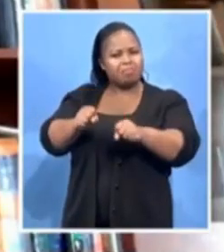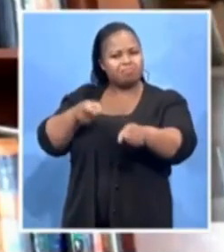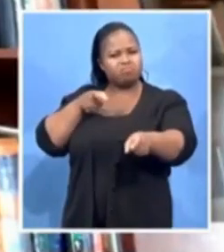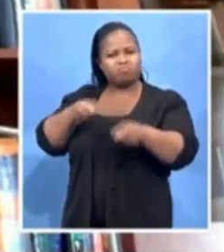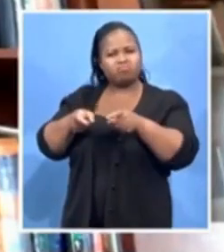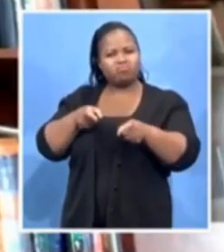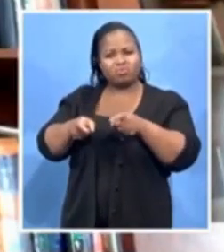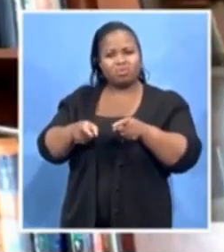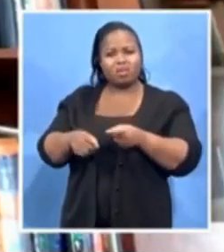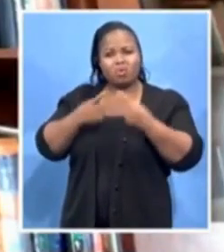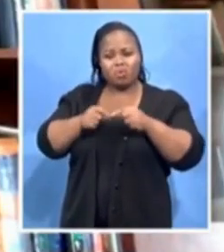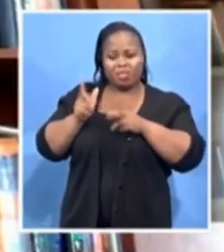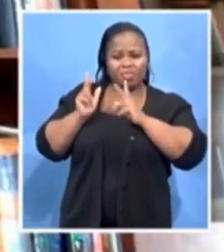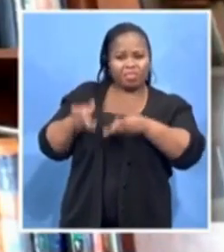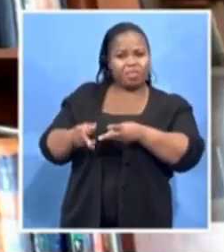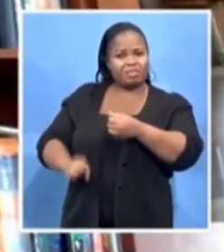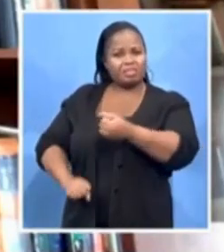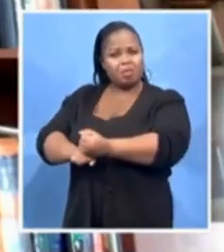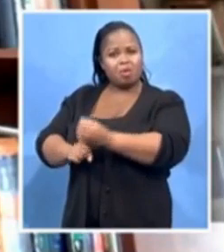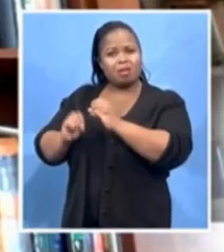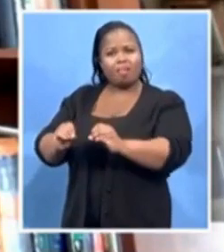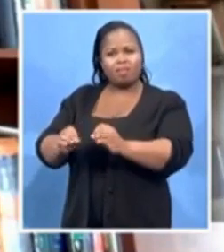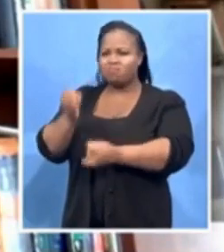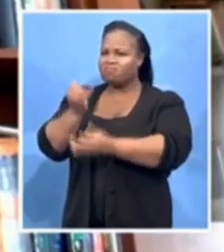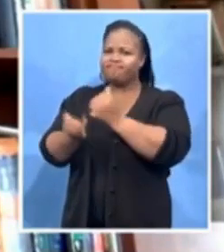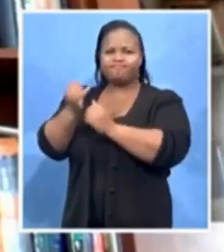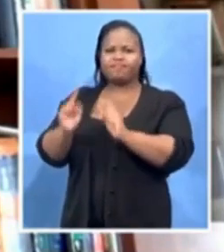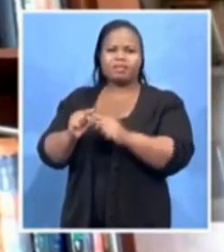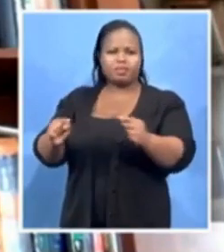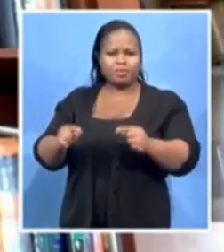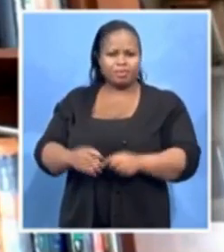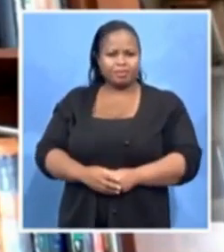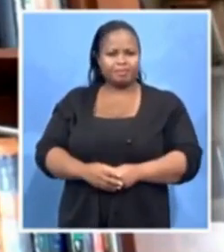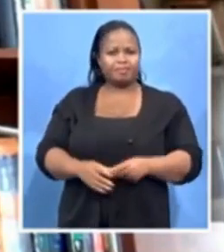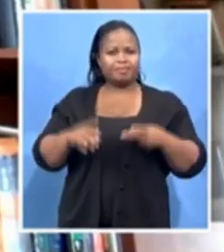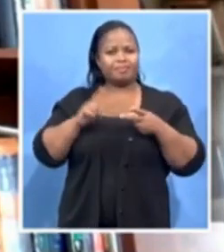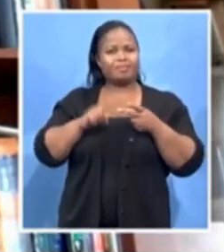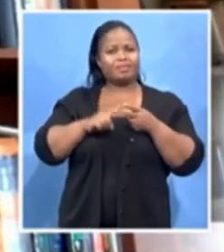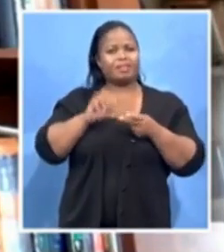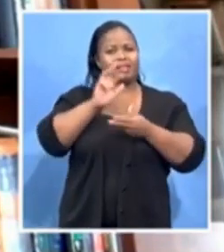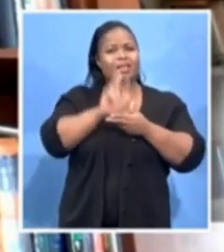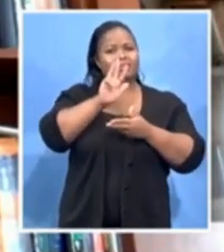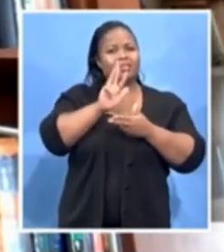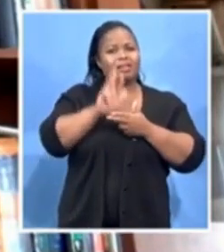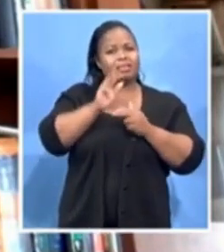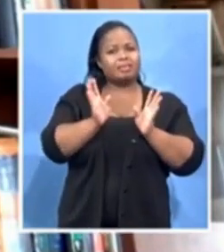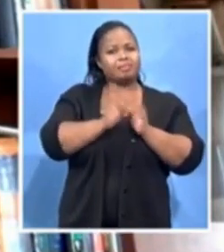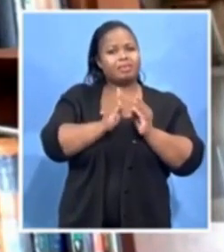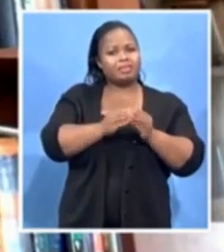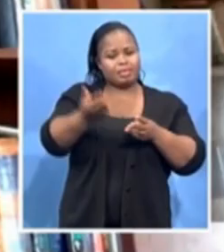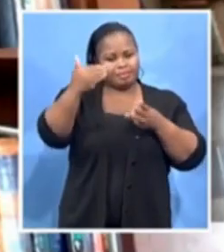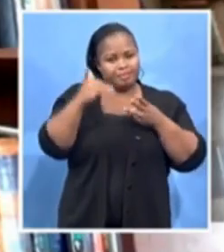their independence. The 1919 meeting was followed once again by the 1921 meeting